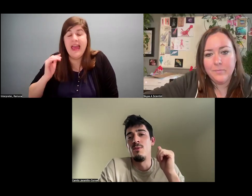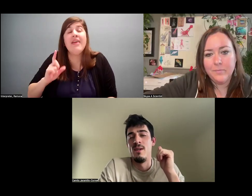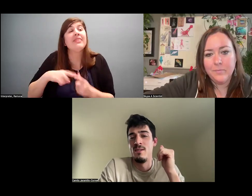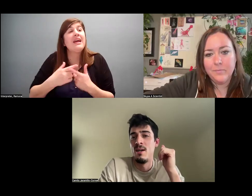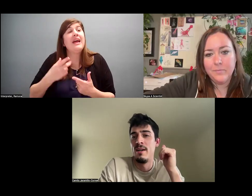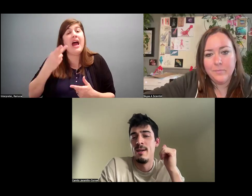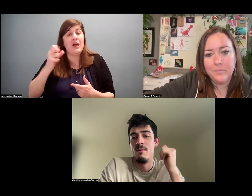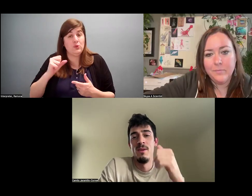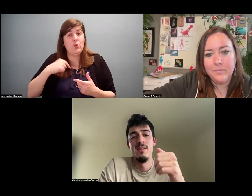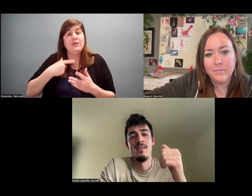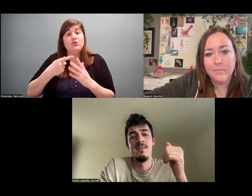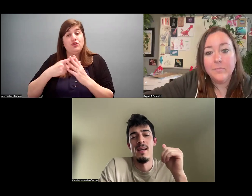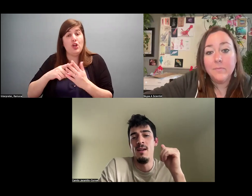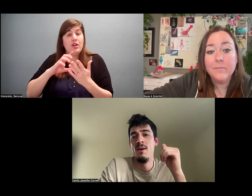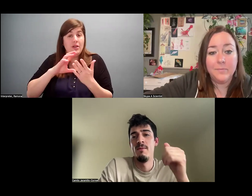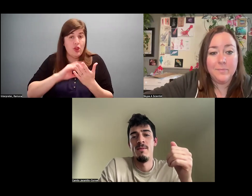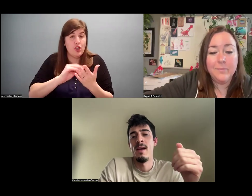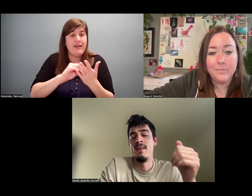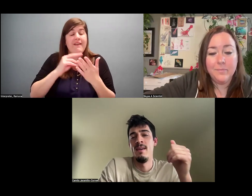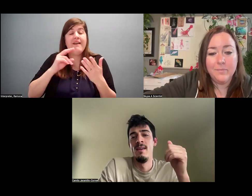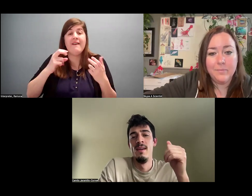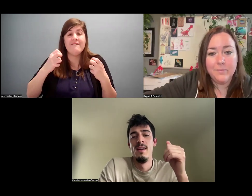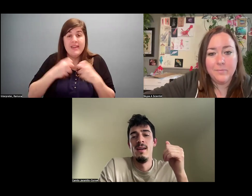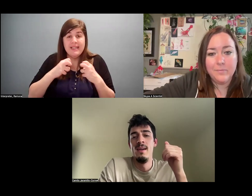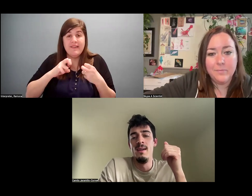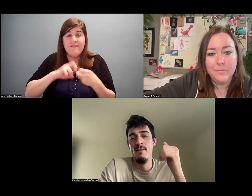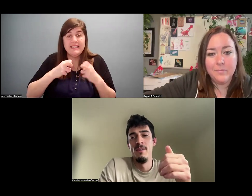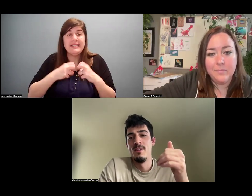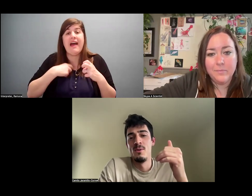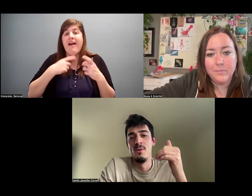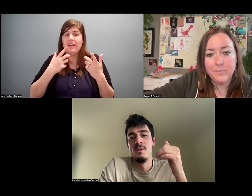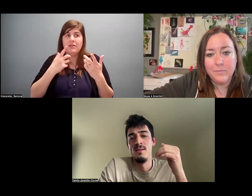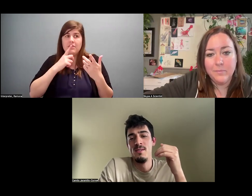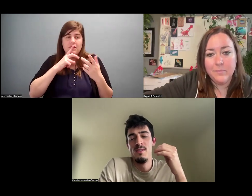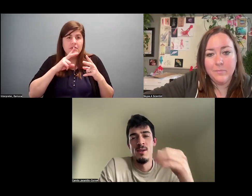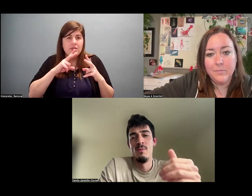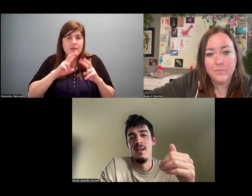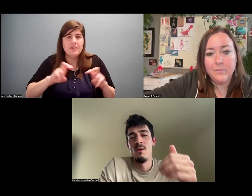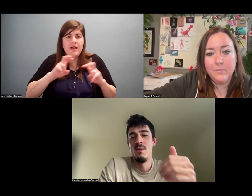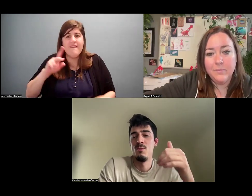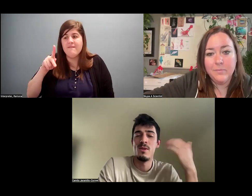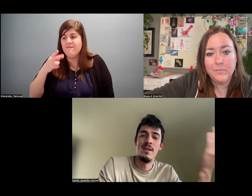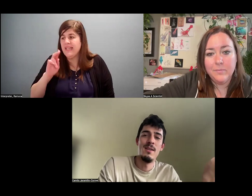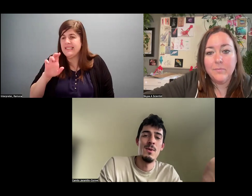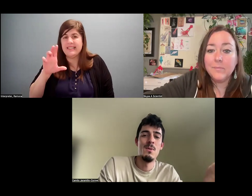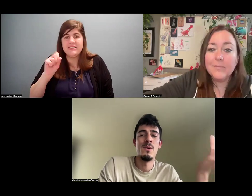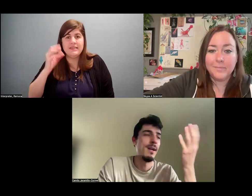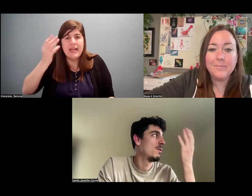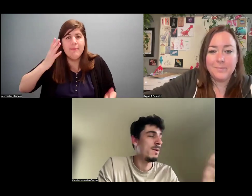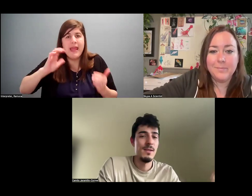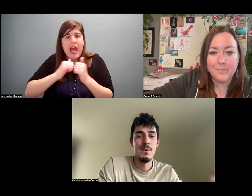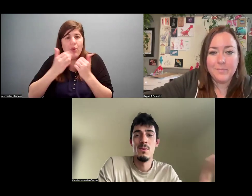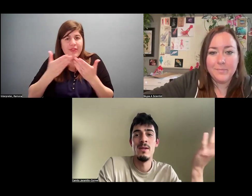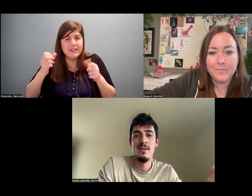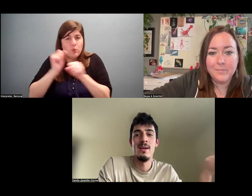school, that's when I started learning about physics, and I love the fact that physics could tell me how things work in the real world, and I